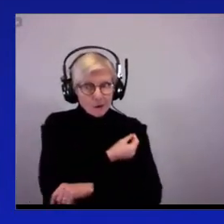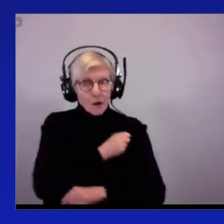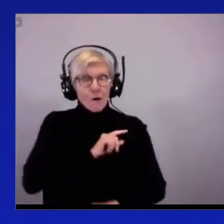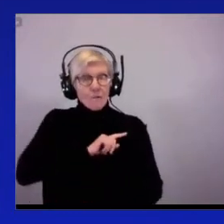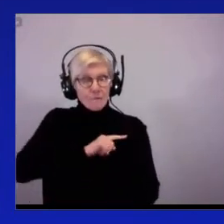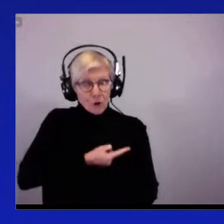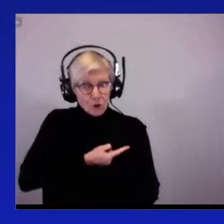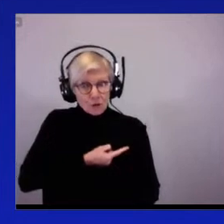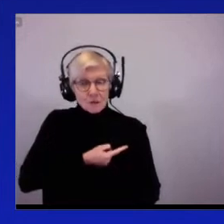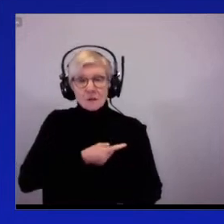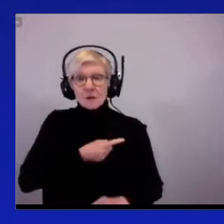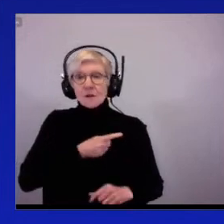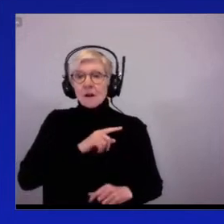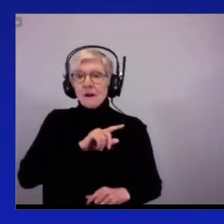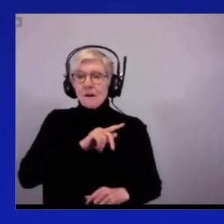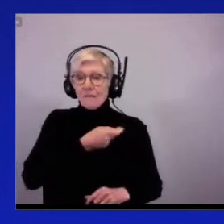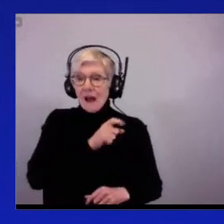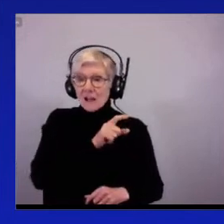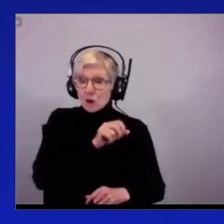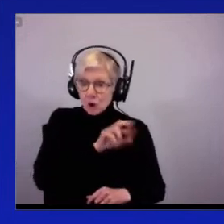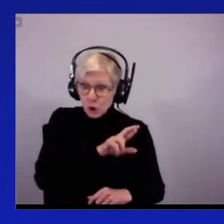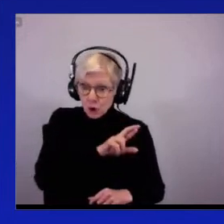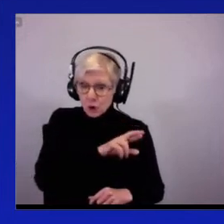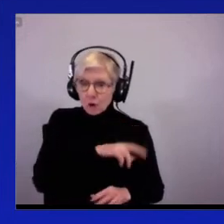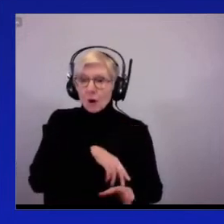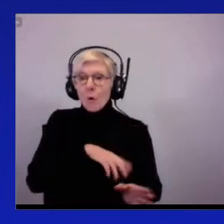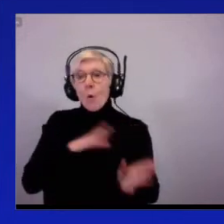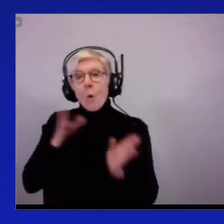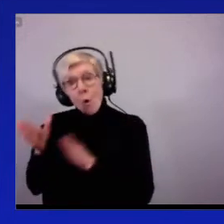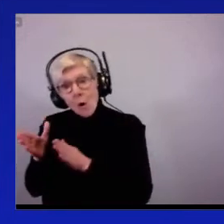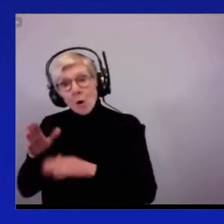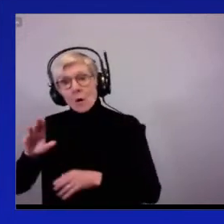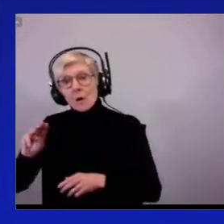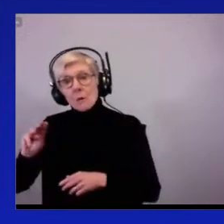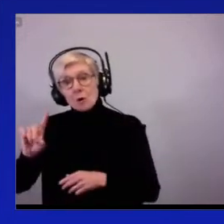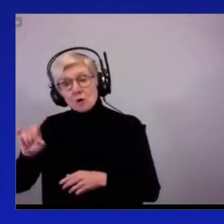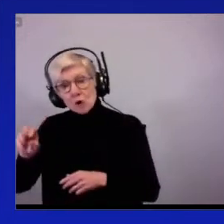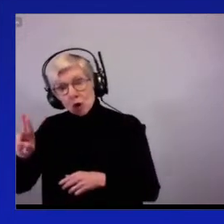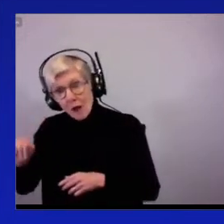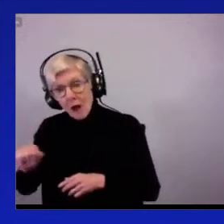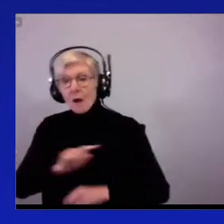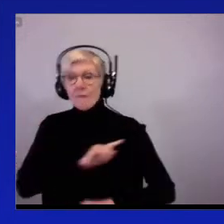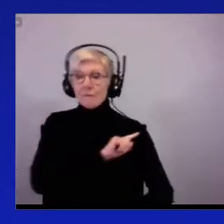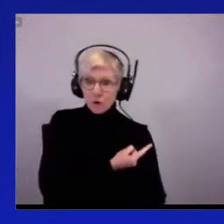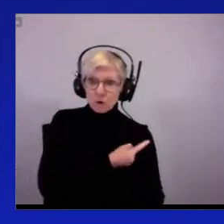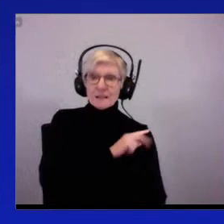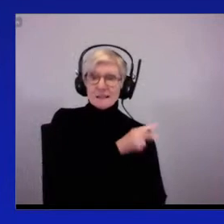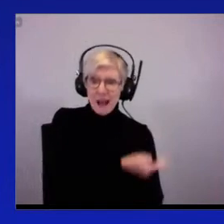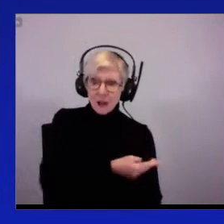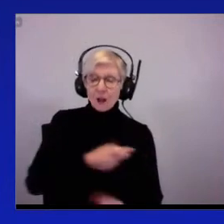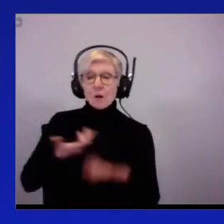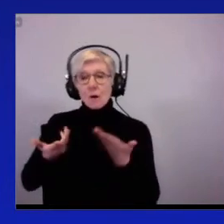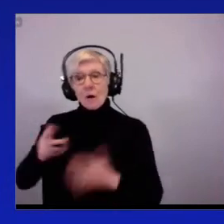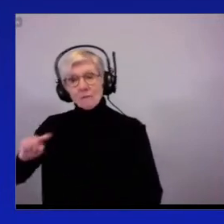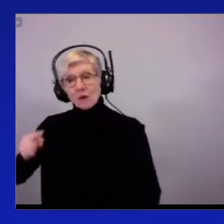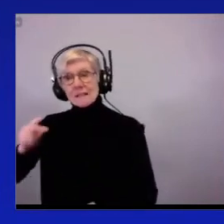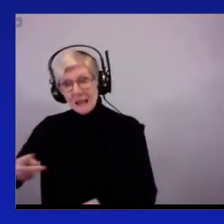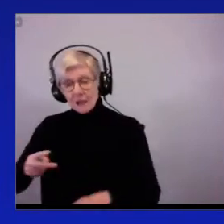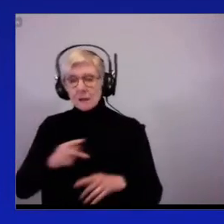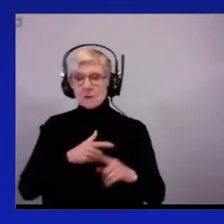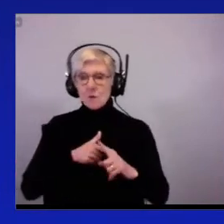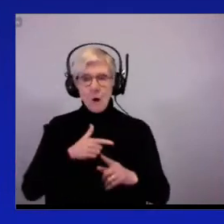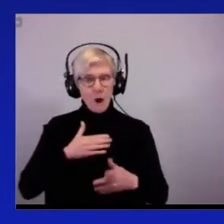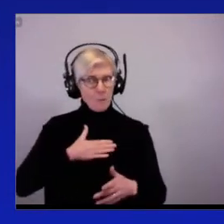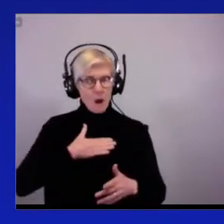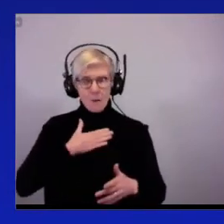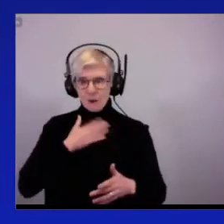the Pfizer vaccine and the Moderna vaccine in the two-stage approach. So I'm happy that